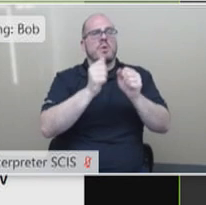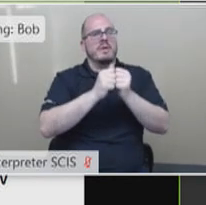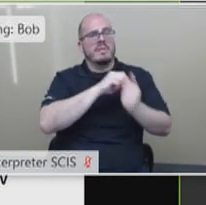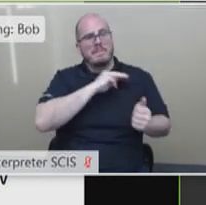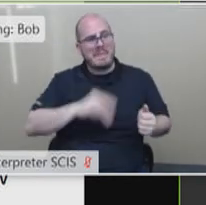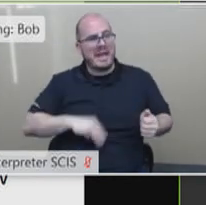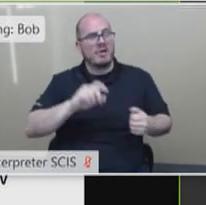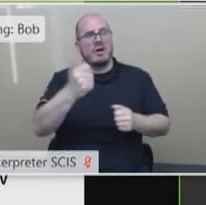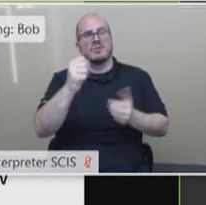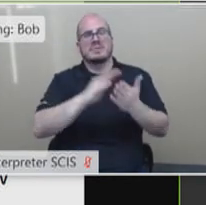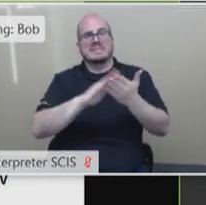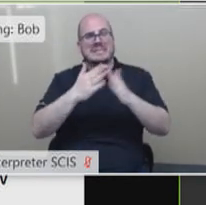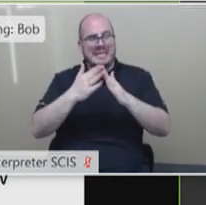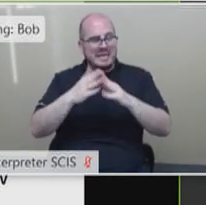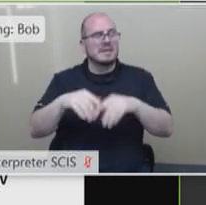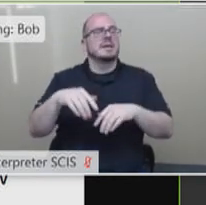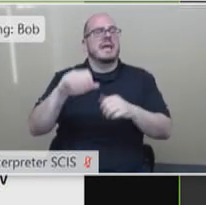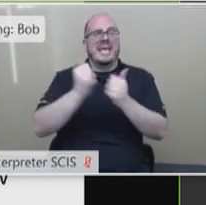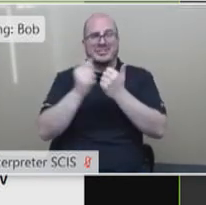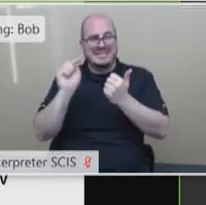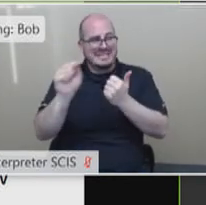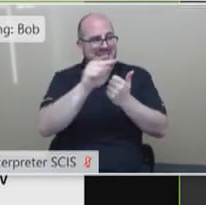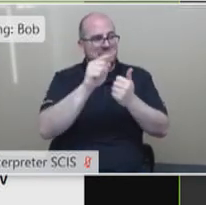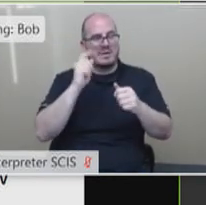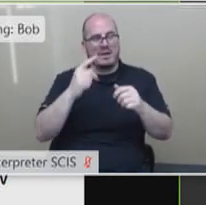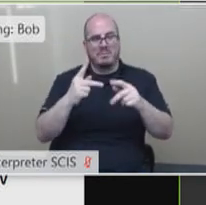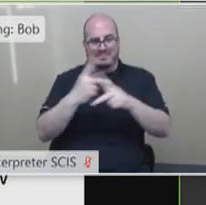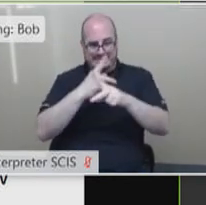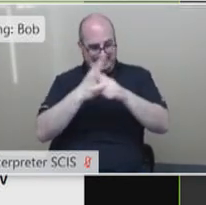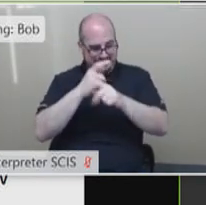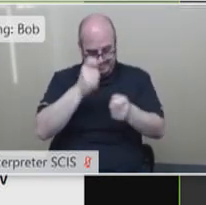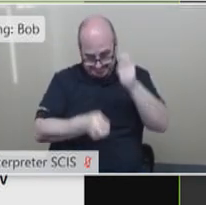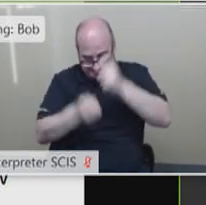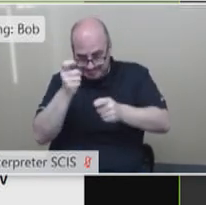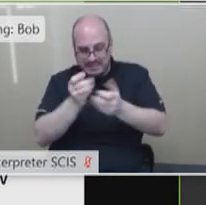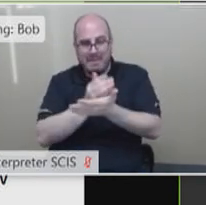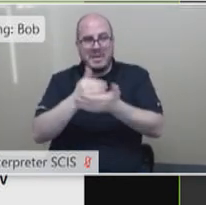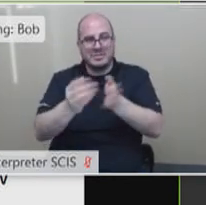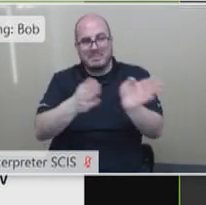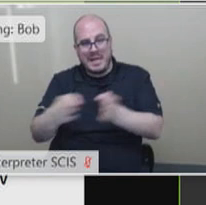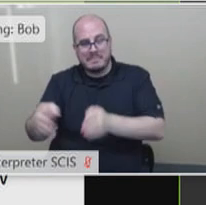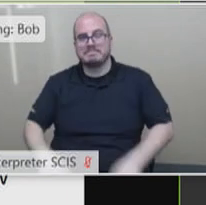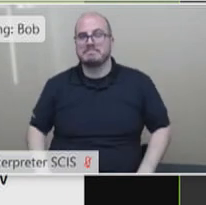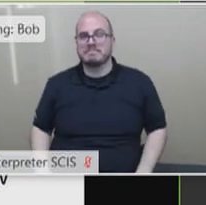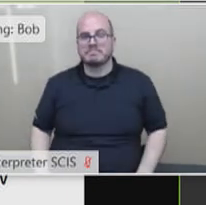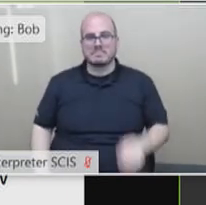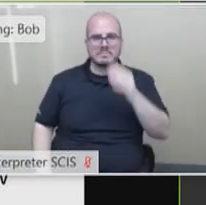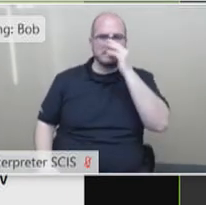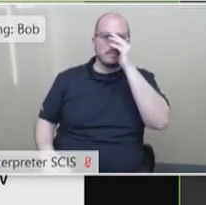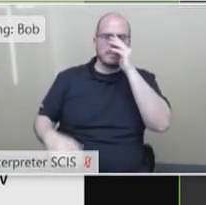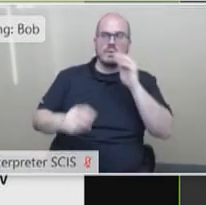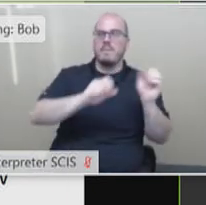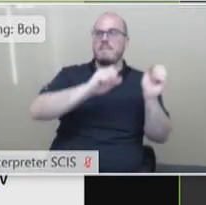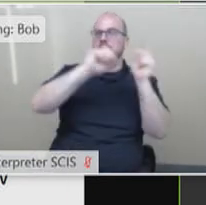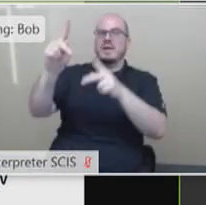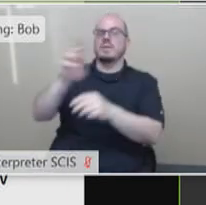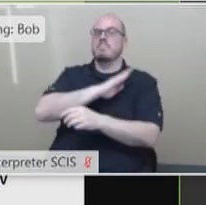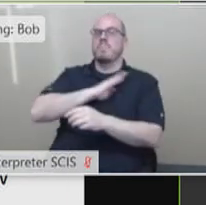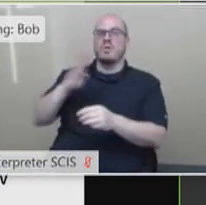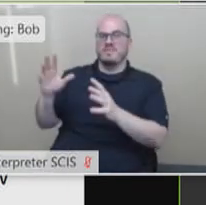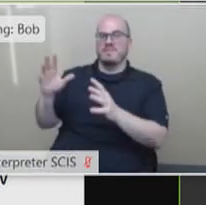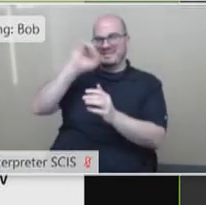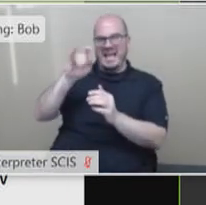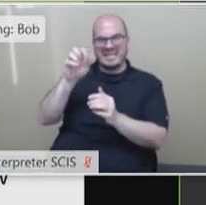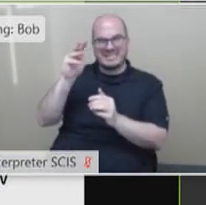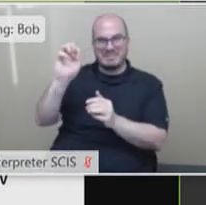to develop a revised budget that will address these revenue reductions. We'll be coming back to the Board of Estimates on May the 6th. That's in